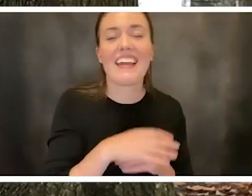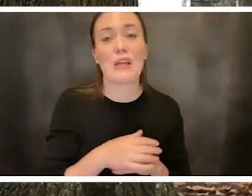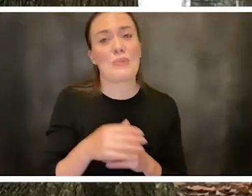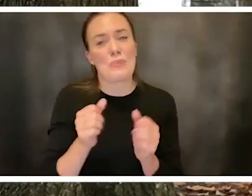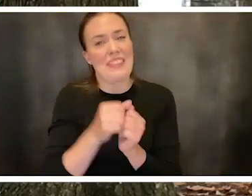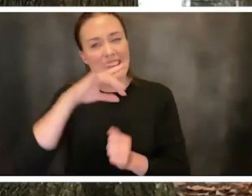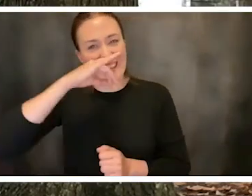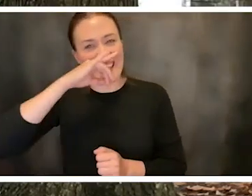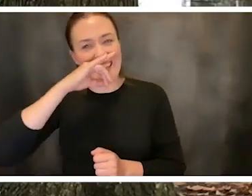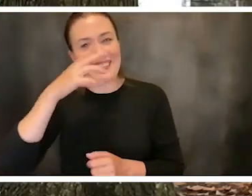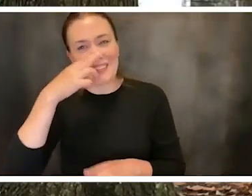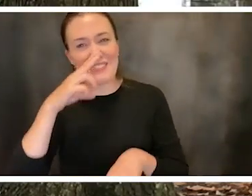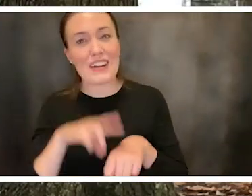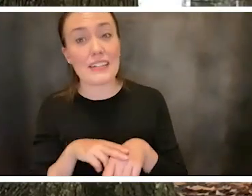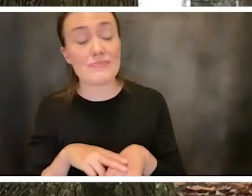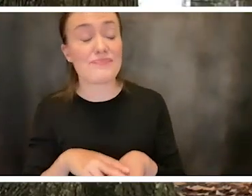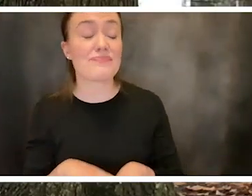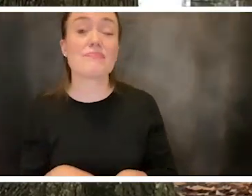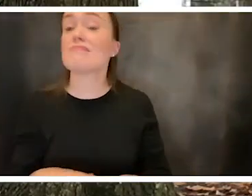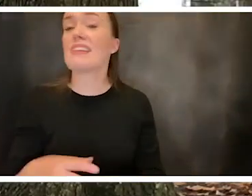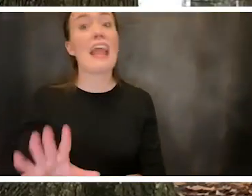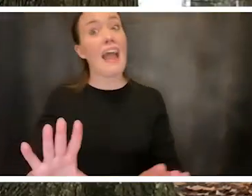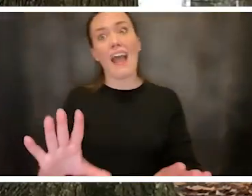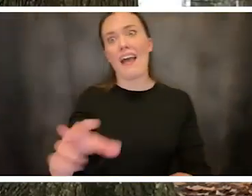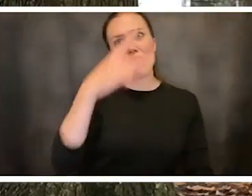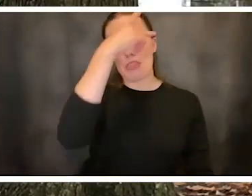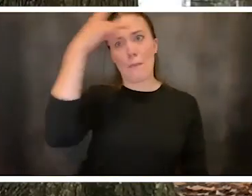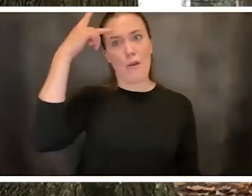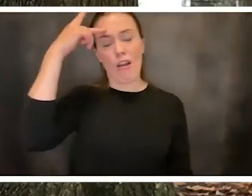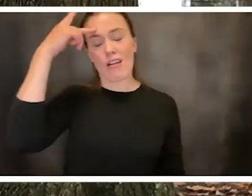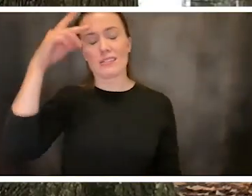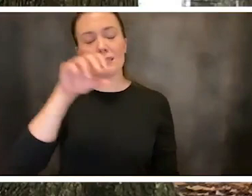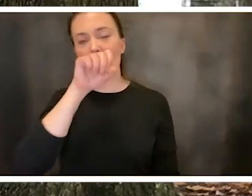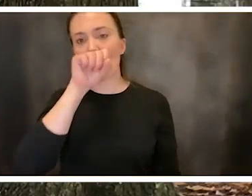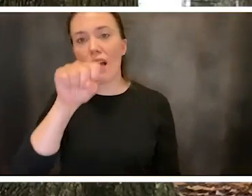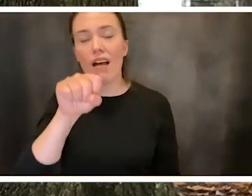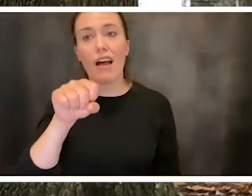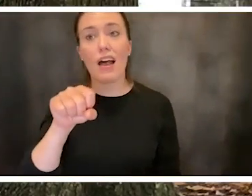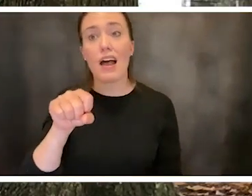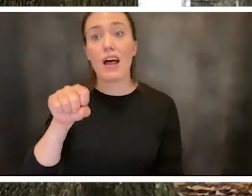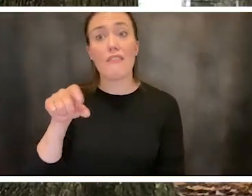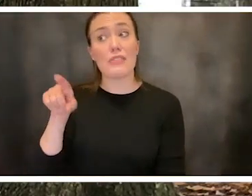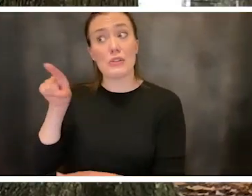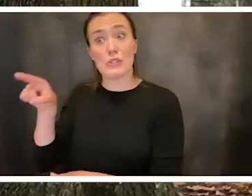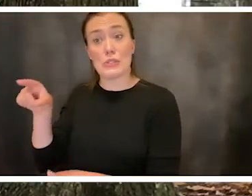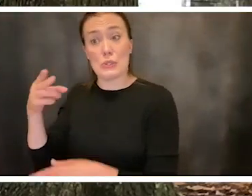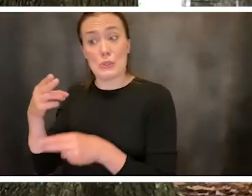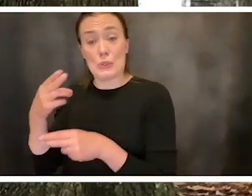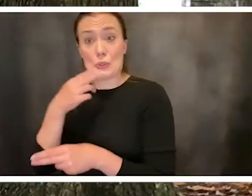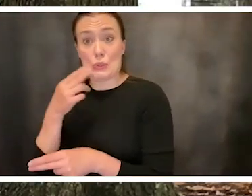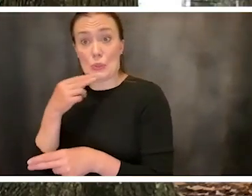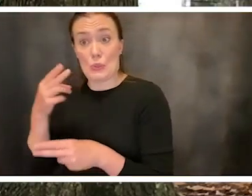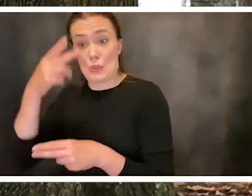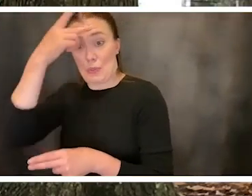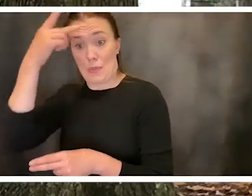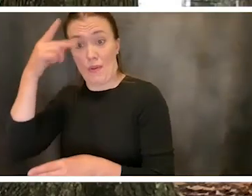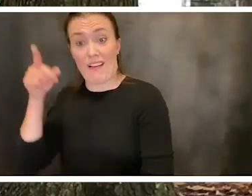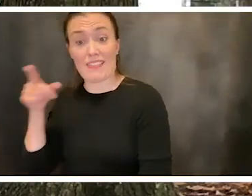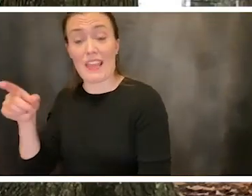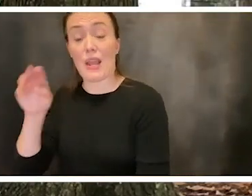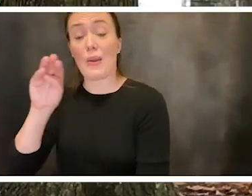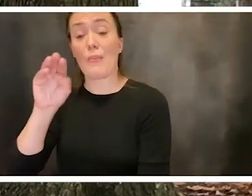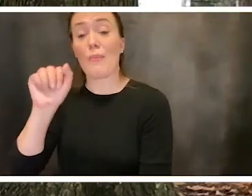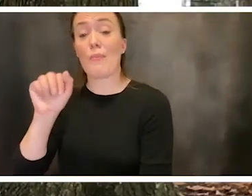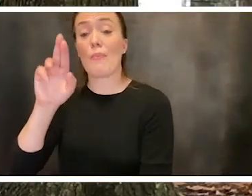parks. I'm an outdoor guy when I'm not listening to music. So there's a little gem, Marquand Park, just down the road there. It's got one of the widest assortment of trees of